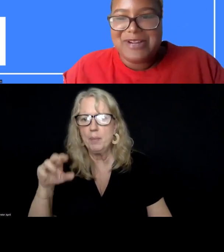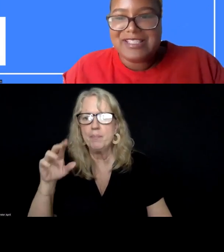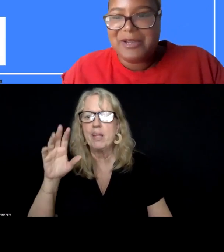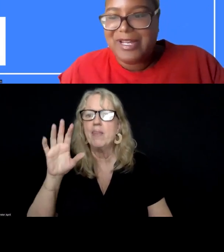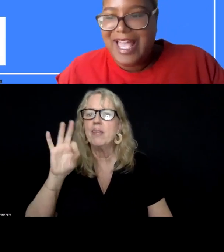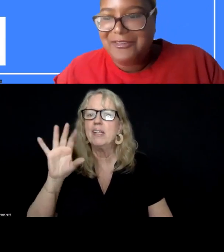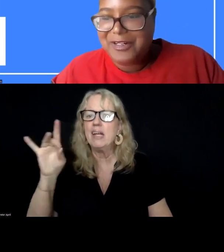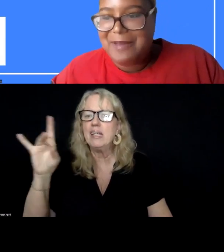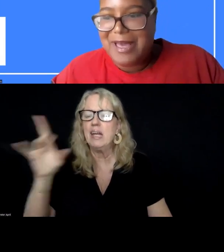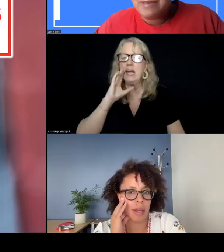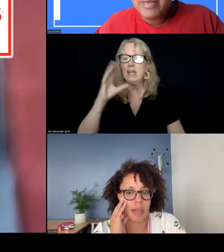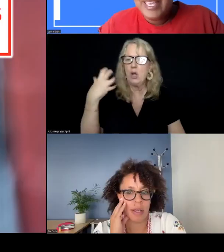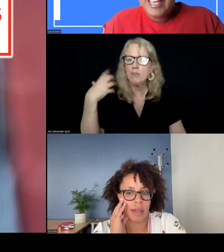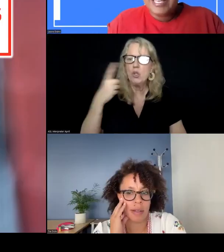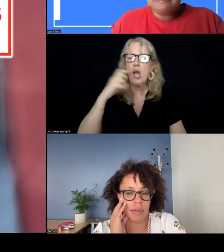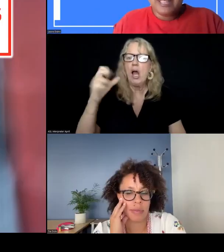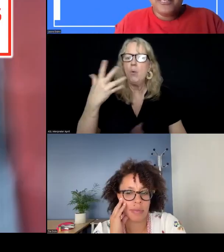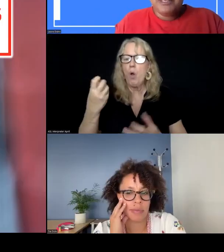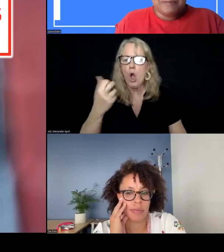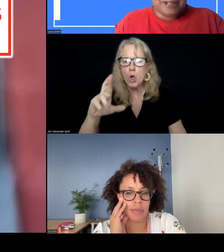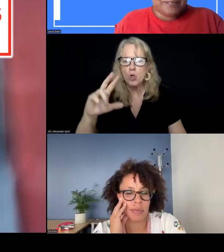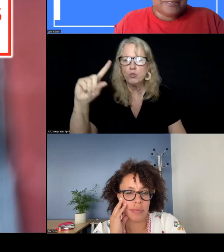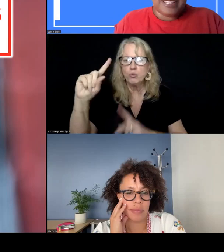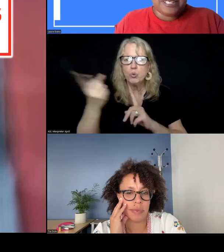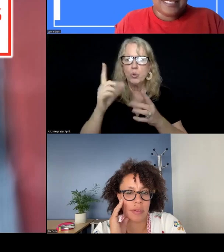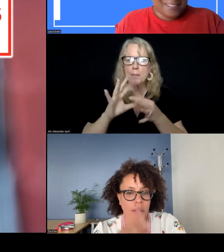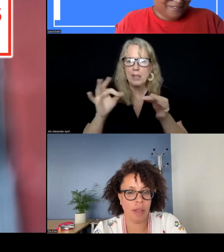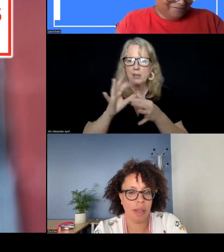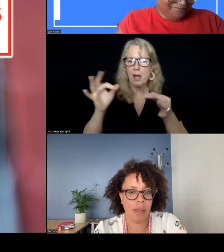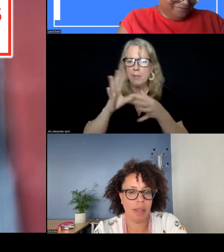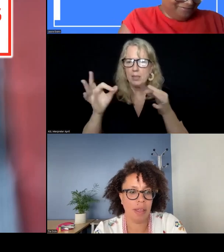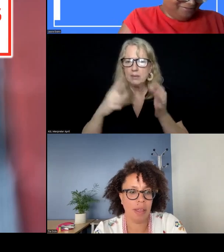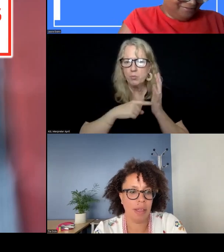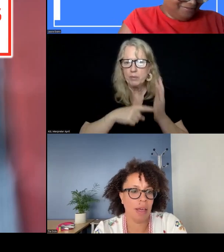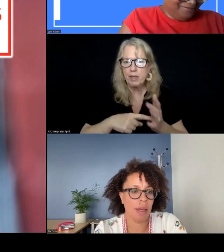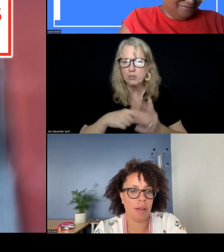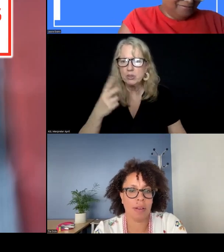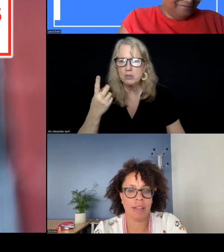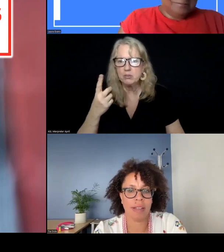officer within Vibrant. So I want to have her come up and make a few remarks and reflections.